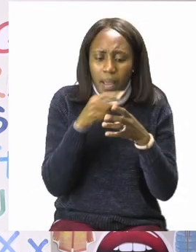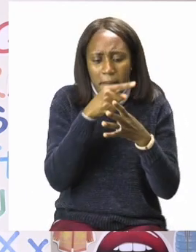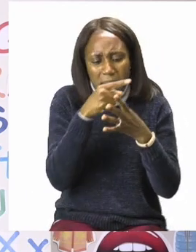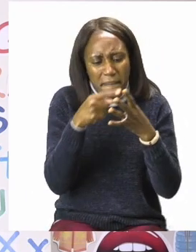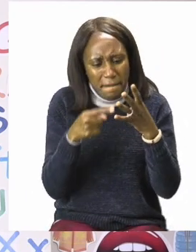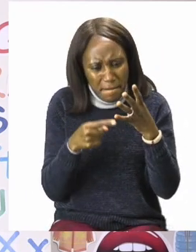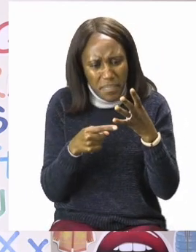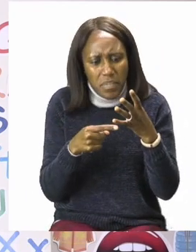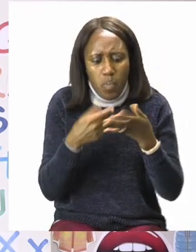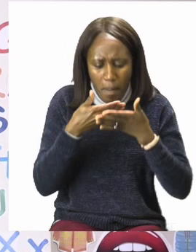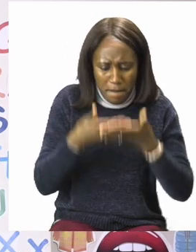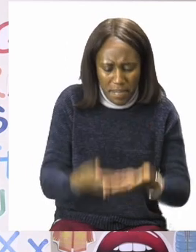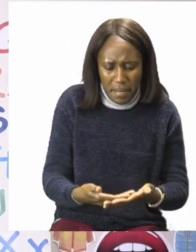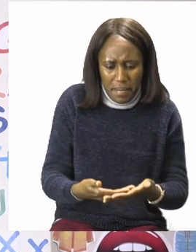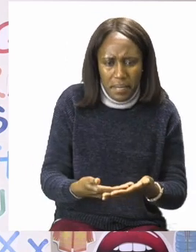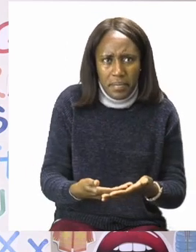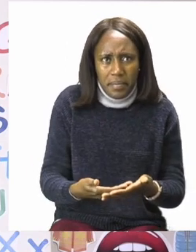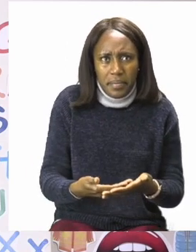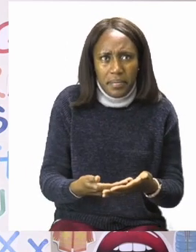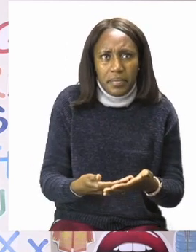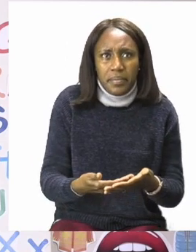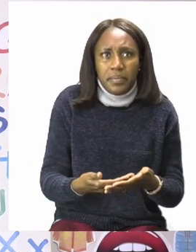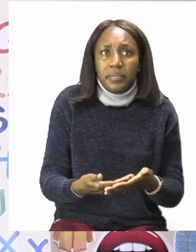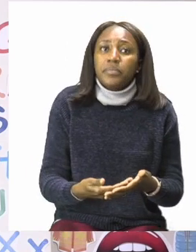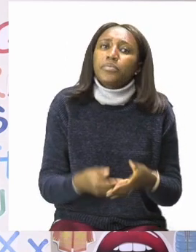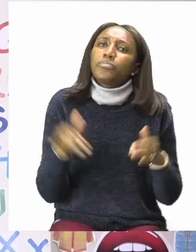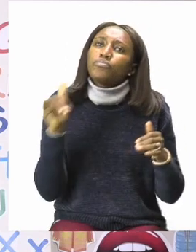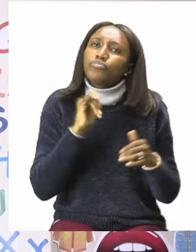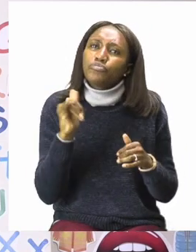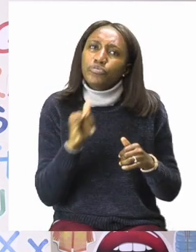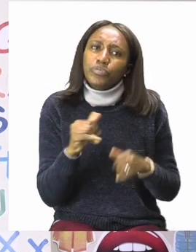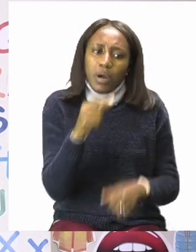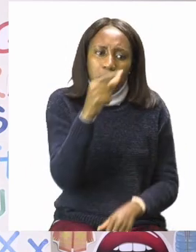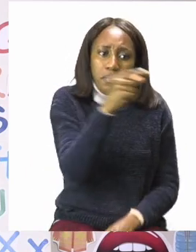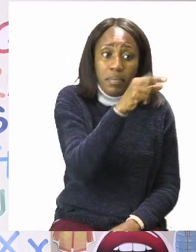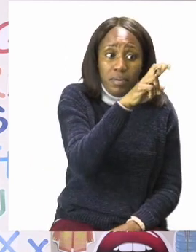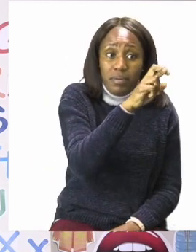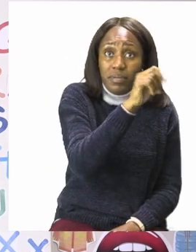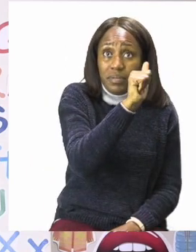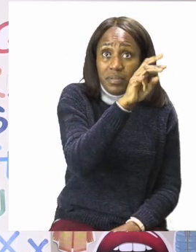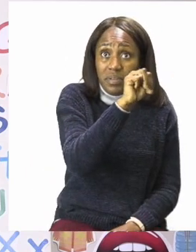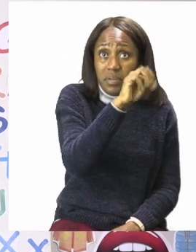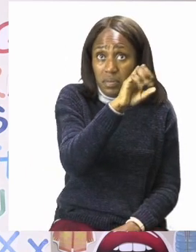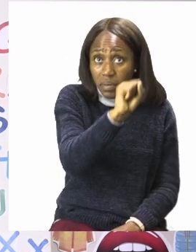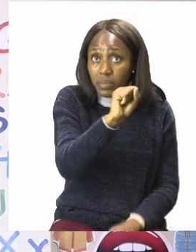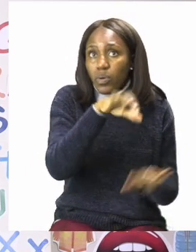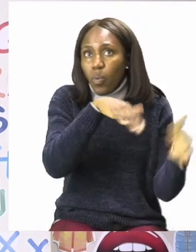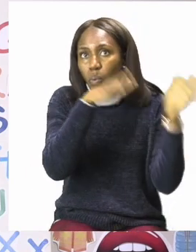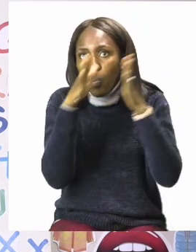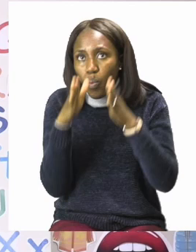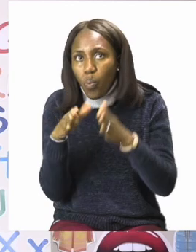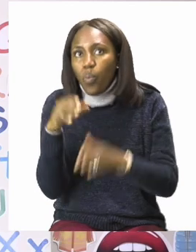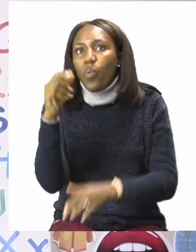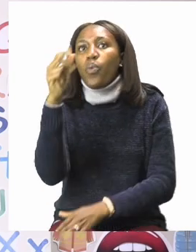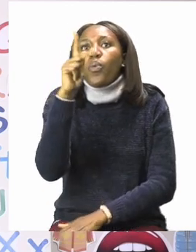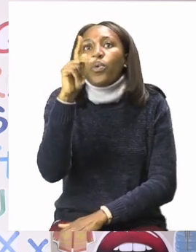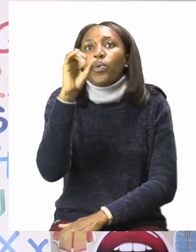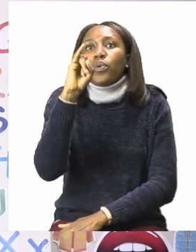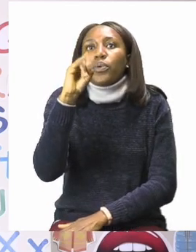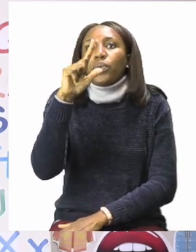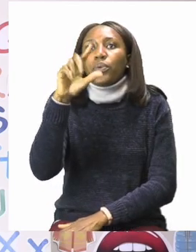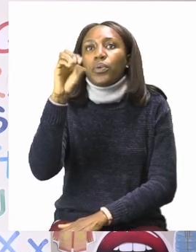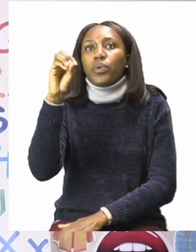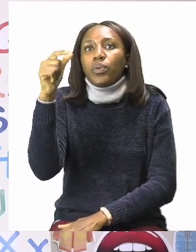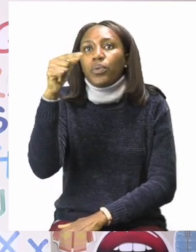weigh, and there are 2 types or 2 forms, either grams or kilograms. Let's take a look at the